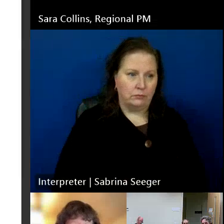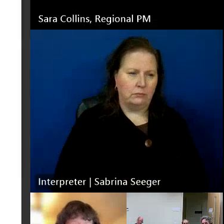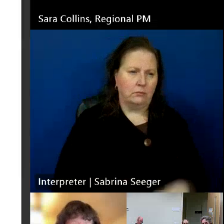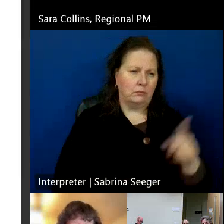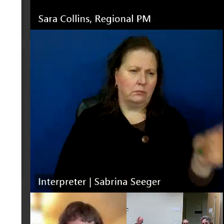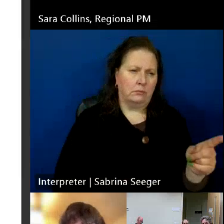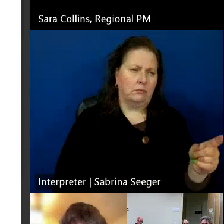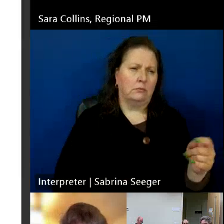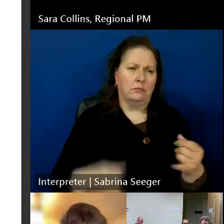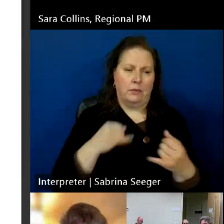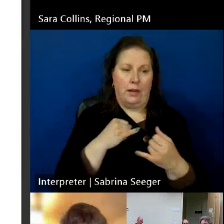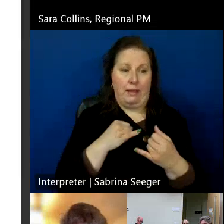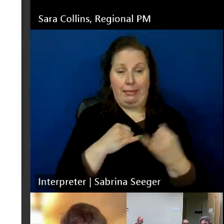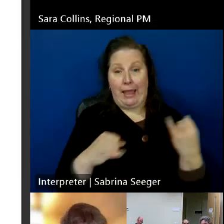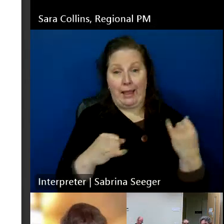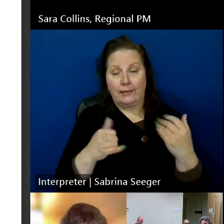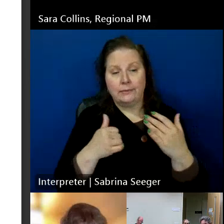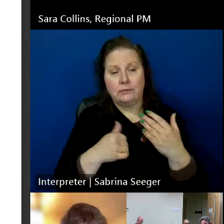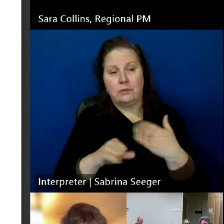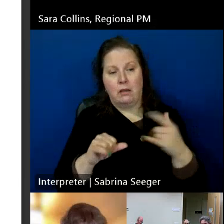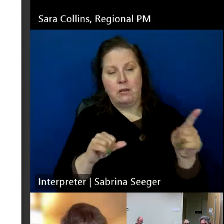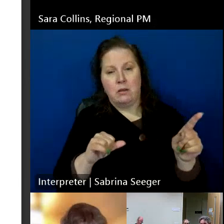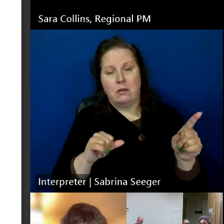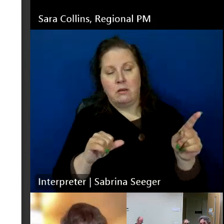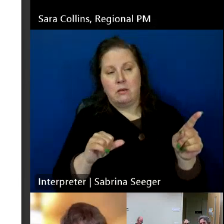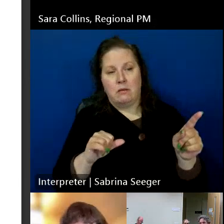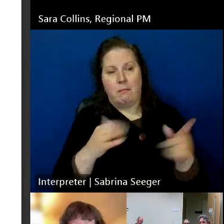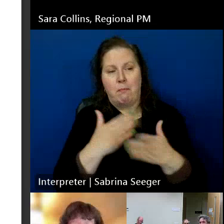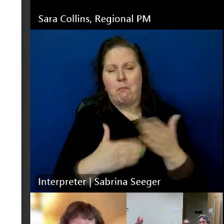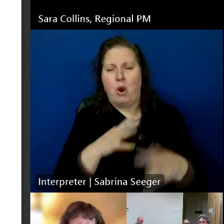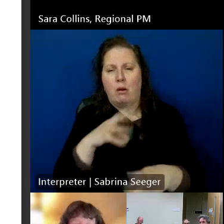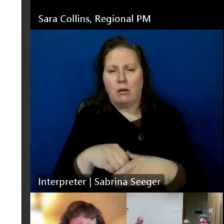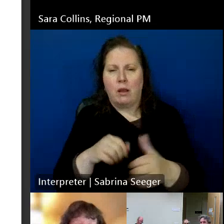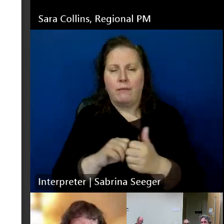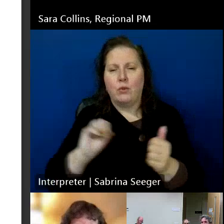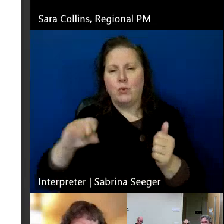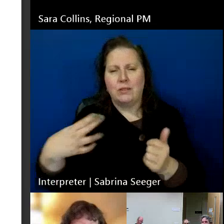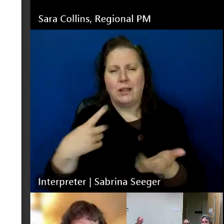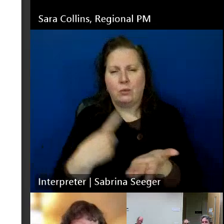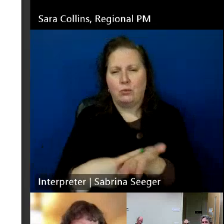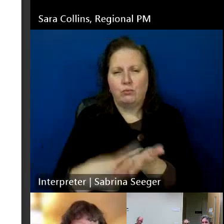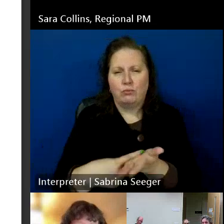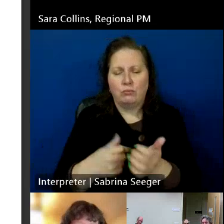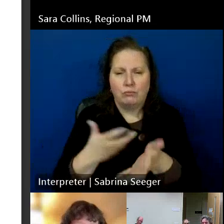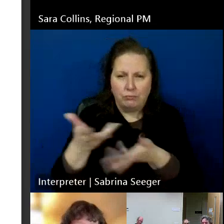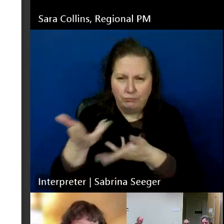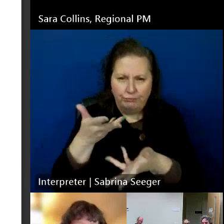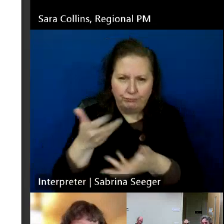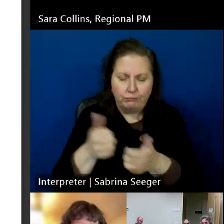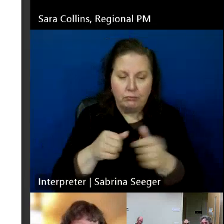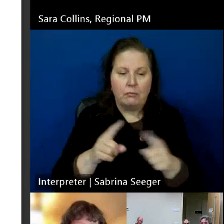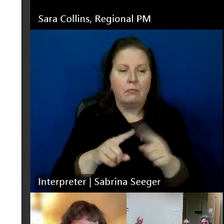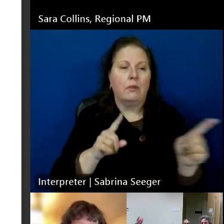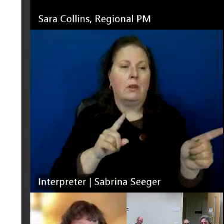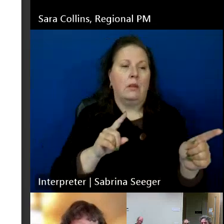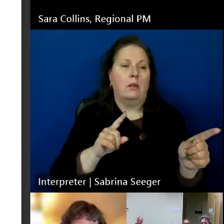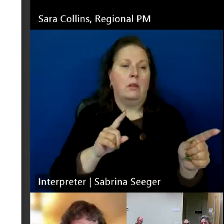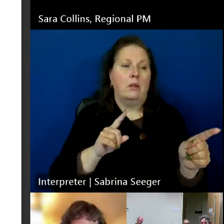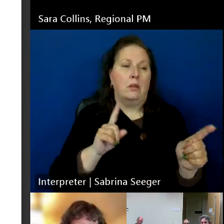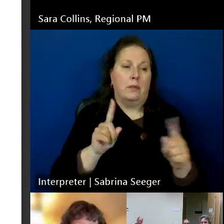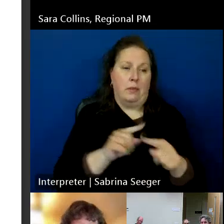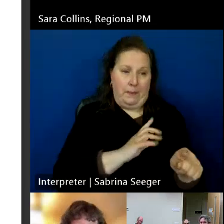Lastly, under the direction of some of the stakeholders we interviewed, and especially the JITAC committee, we